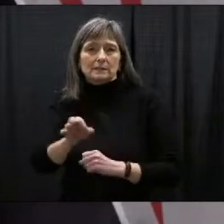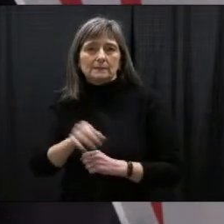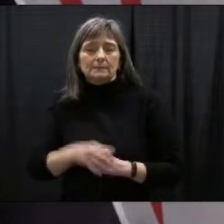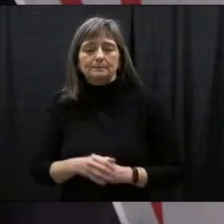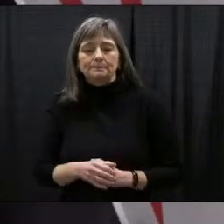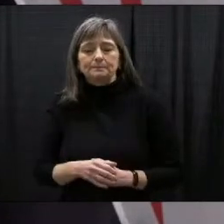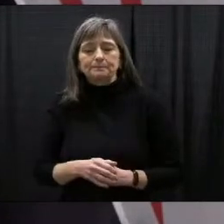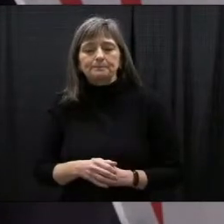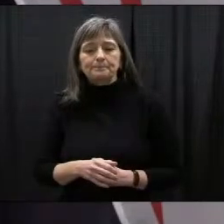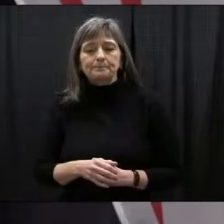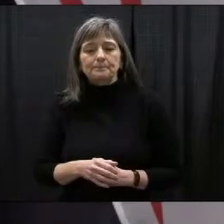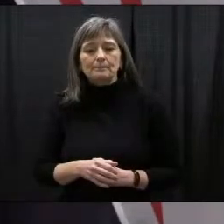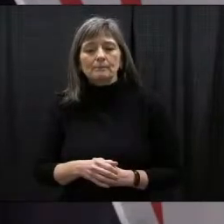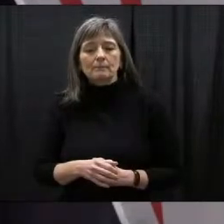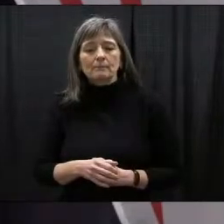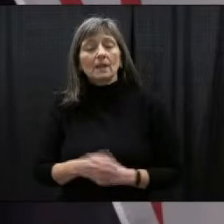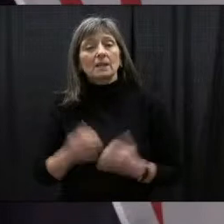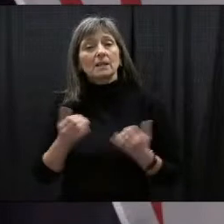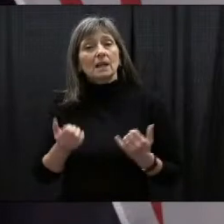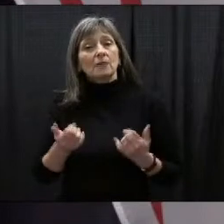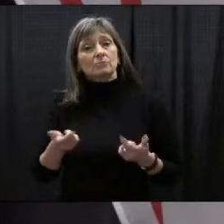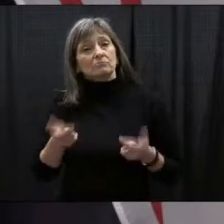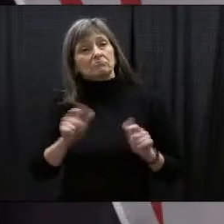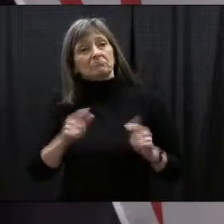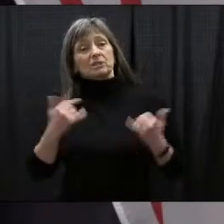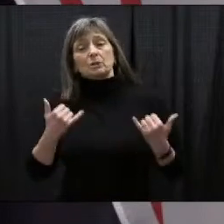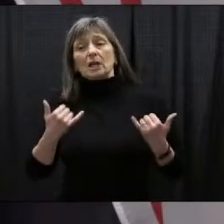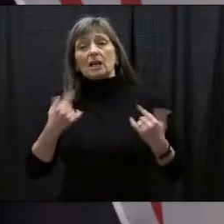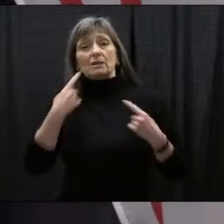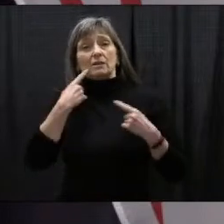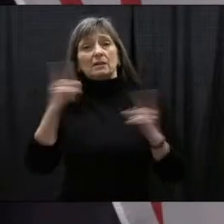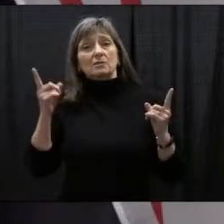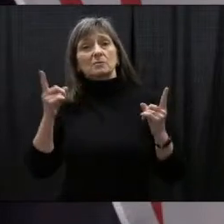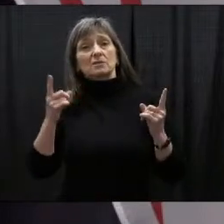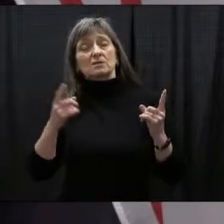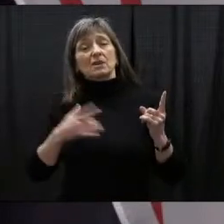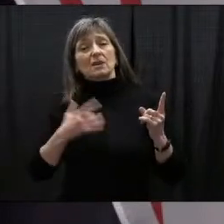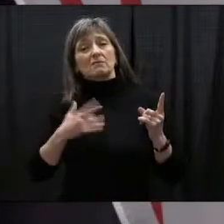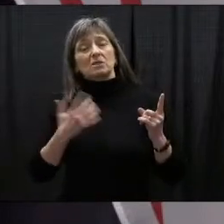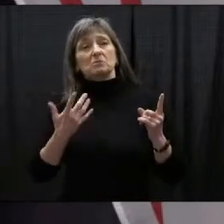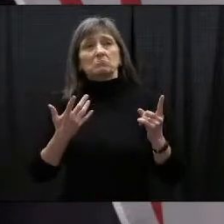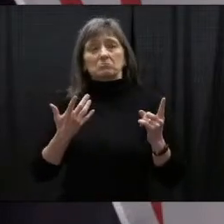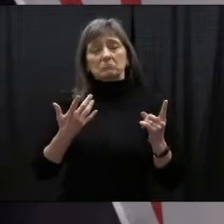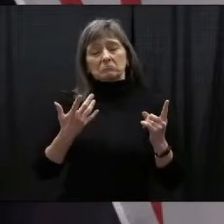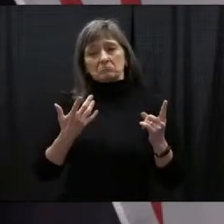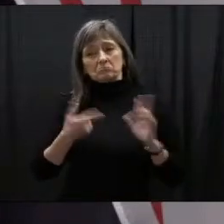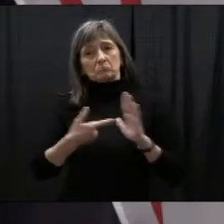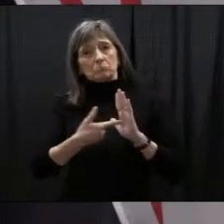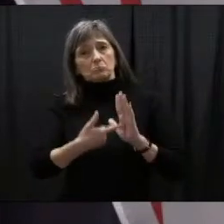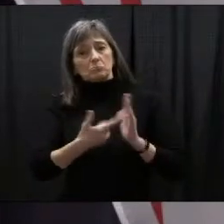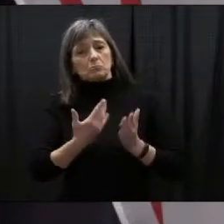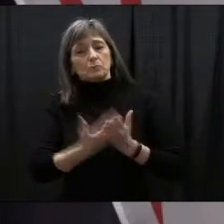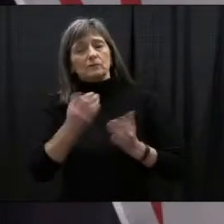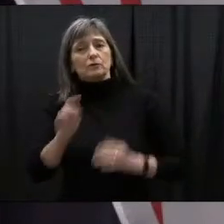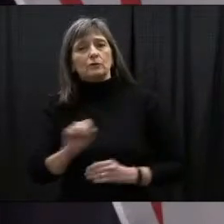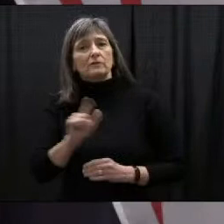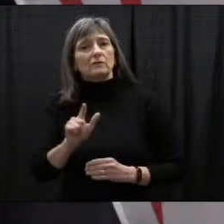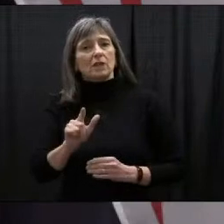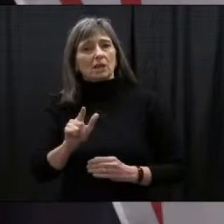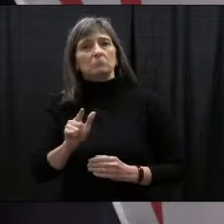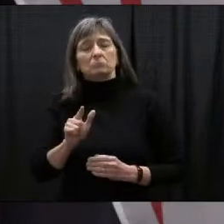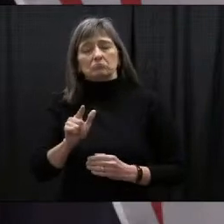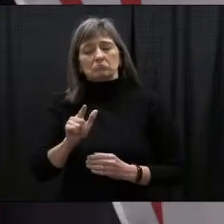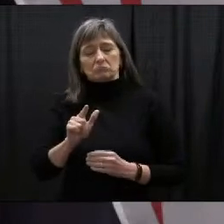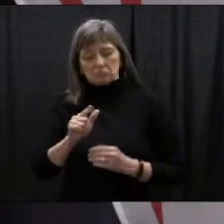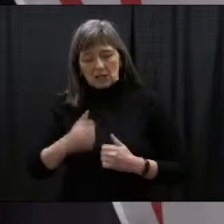To switch gears now, I think it's fair to say today's COVID-19 briefing reflects the solid situation Newfoundland and Labrador is in when it comes to living